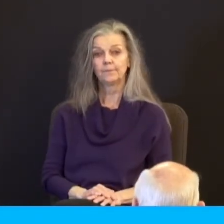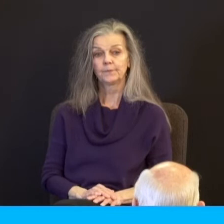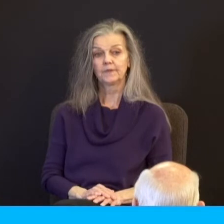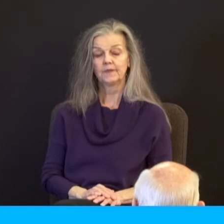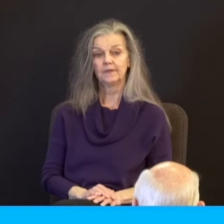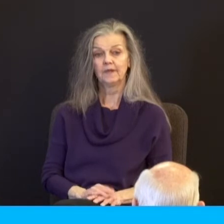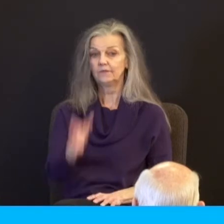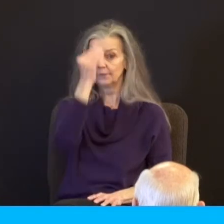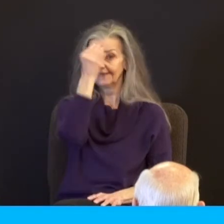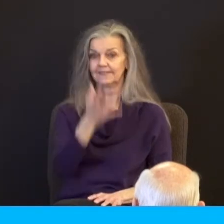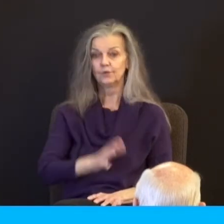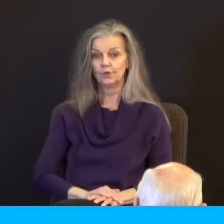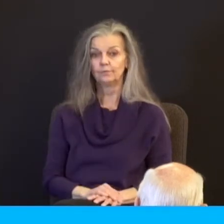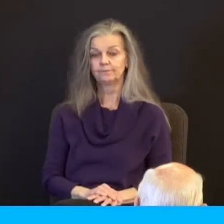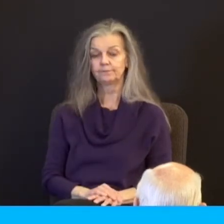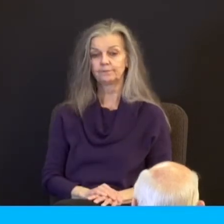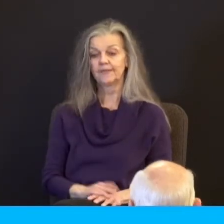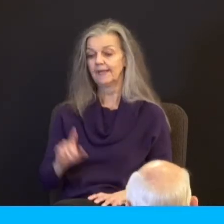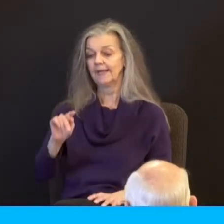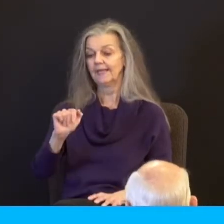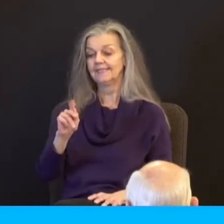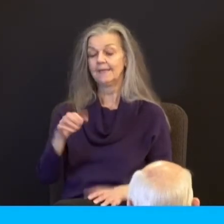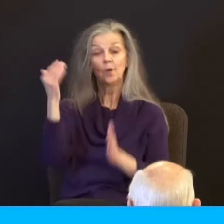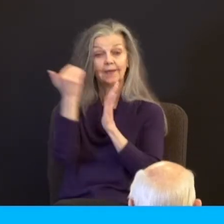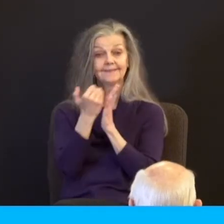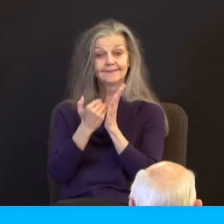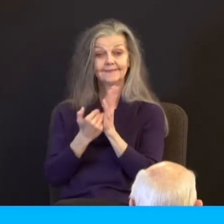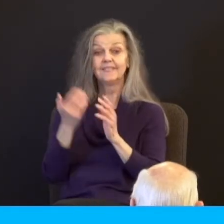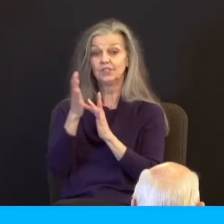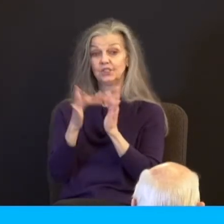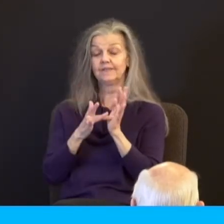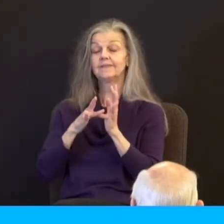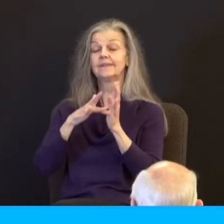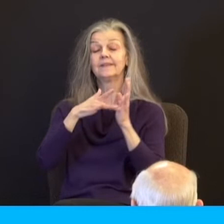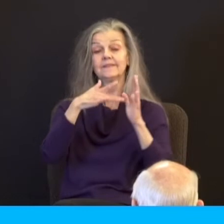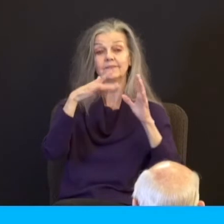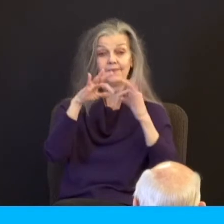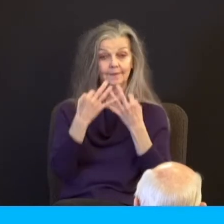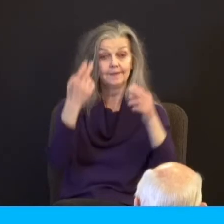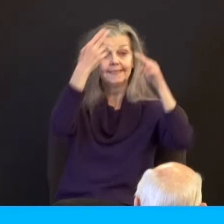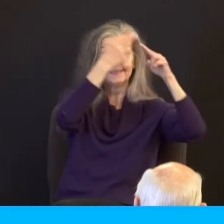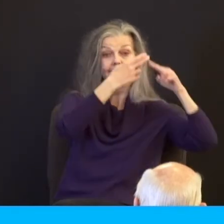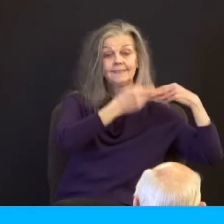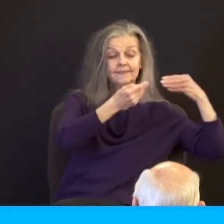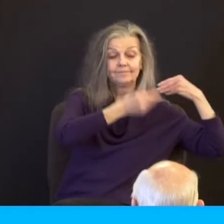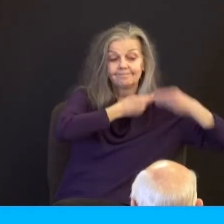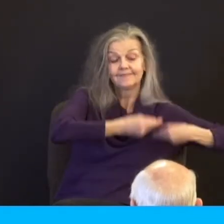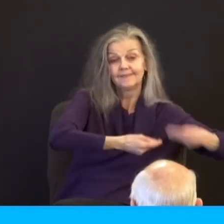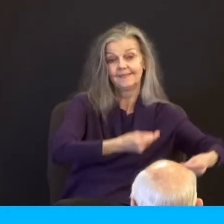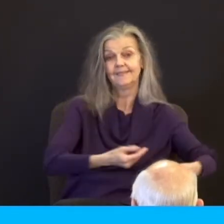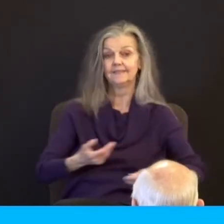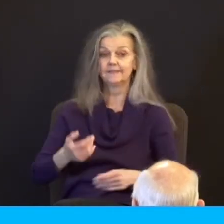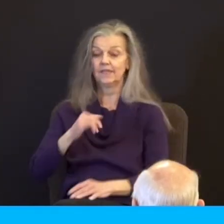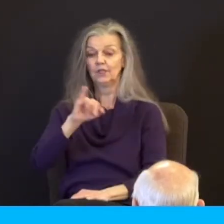Just letting you know. Tamar is listed in the genealogy of Matthew. She is listed there. And obviously, interesting, Judah's